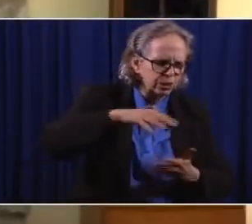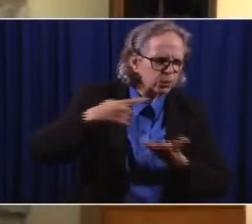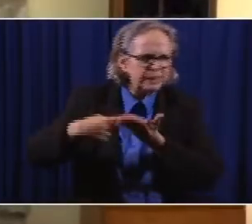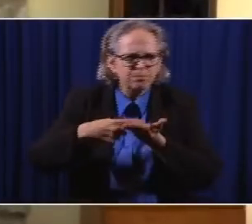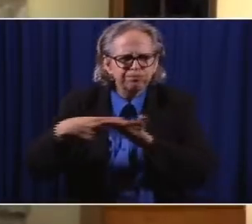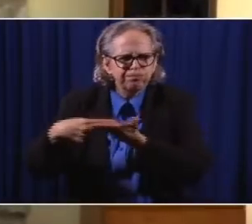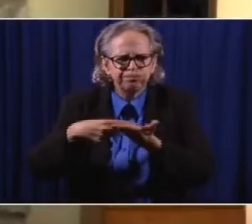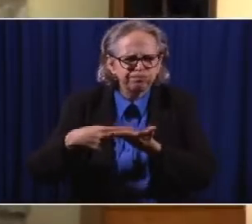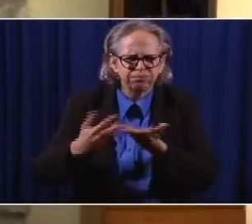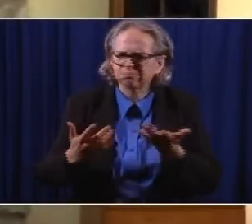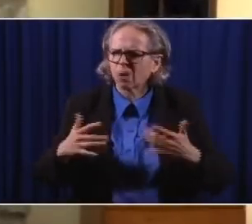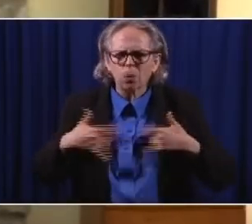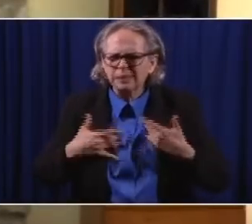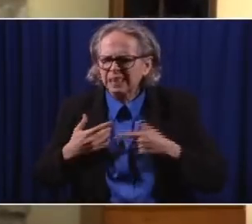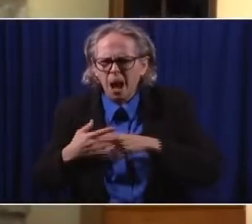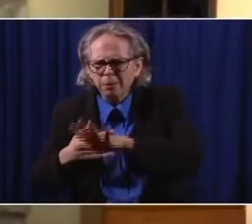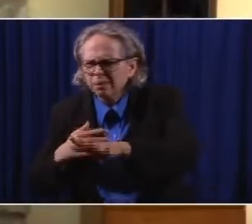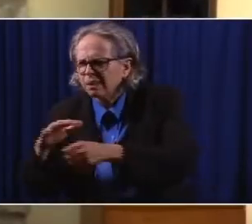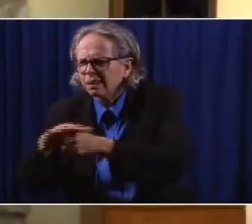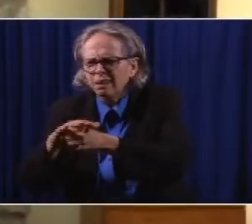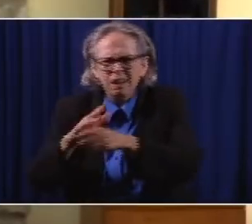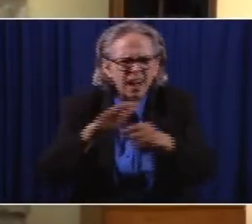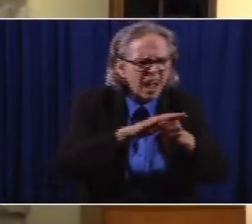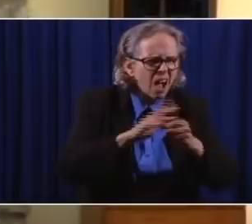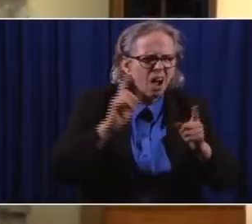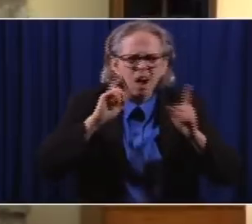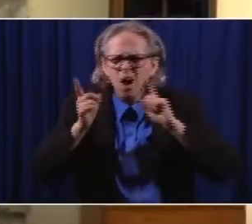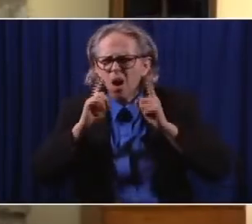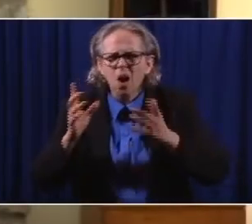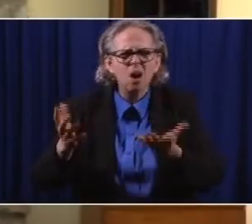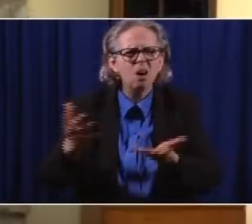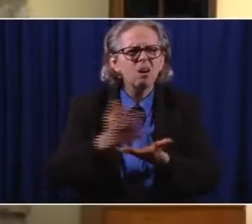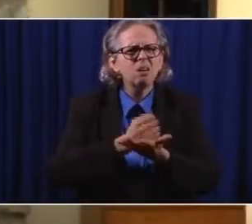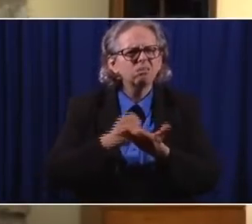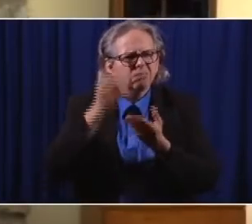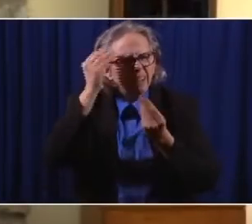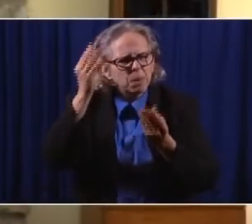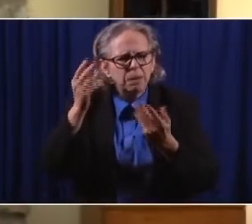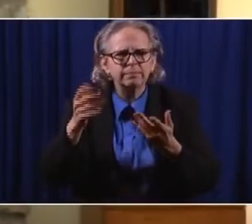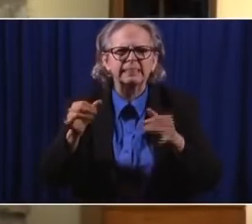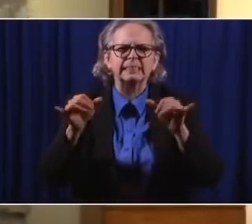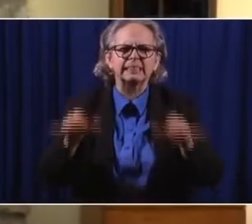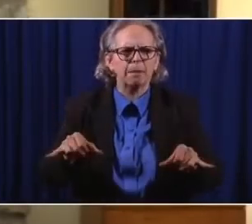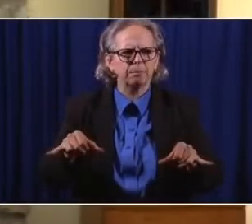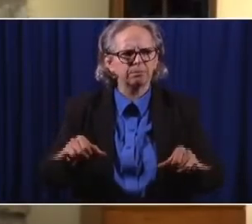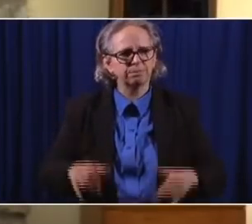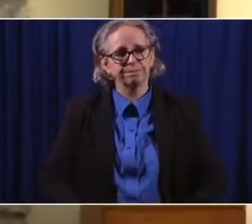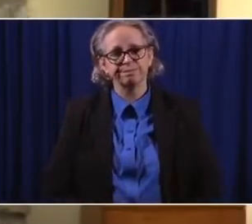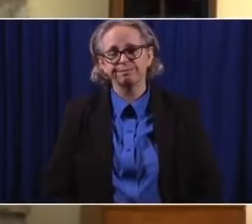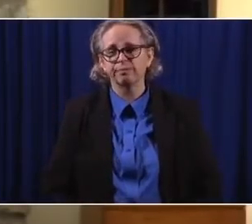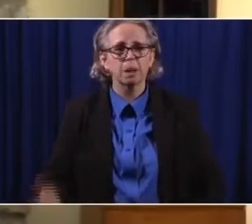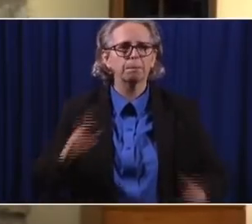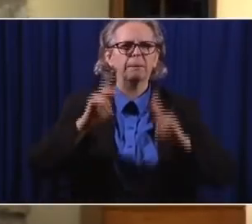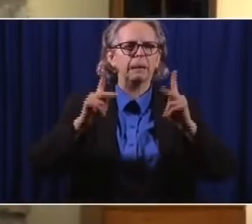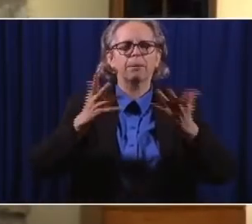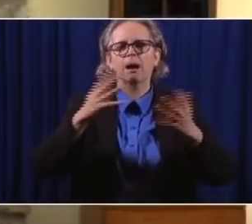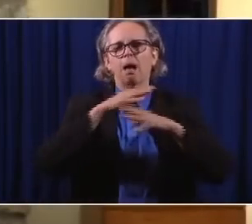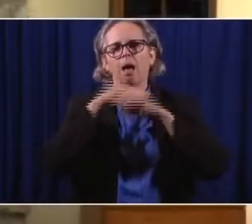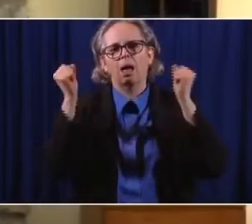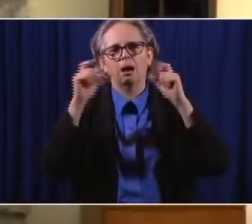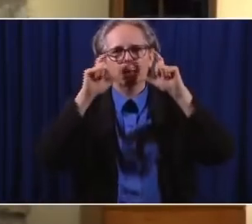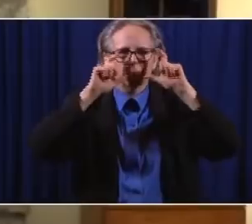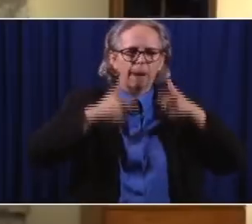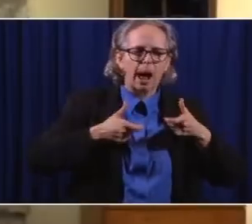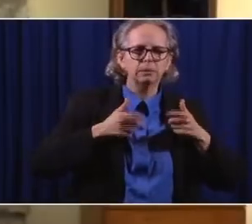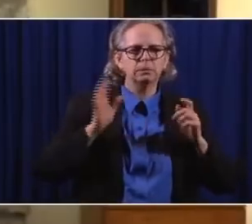officials from all over the state is, of course, what we know, that Ohioans are tired. They're laying their guard down. They